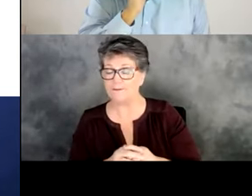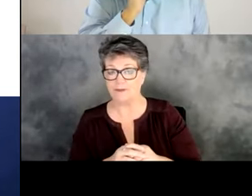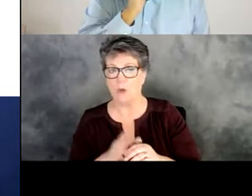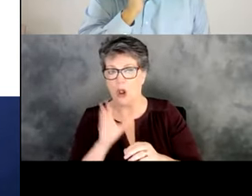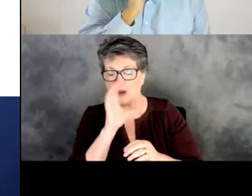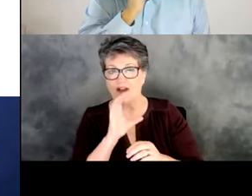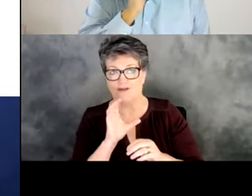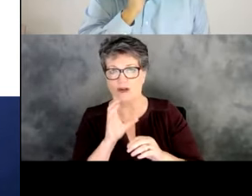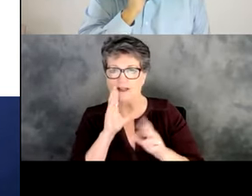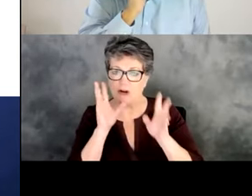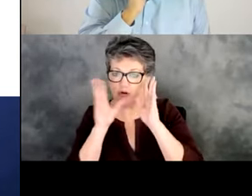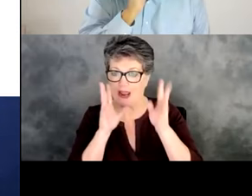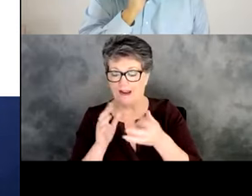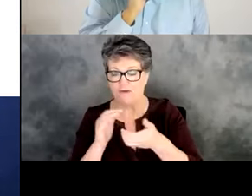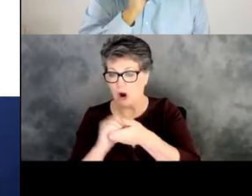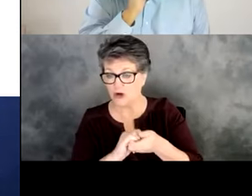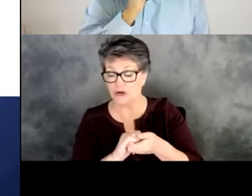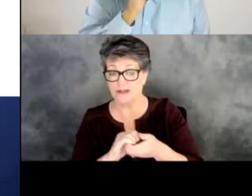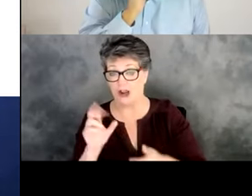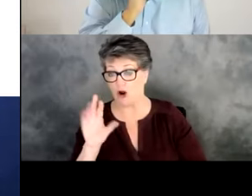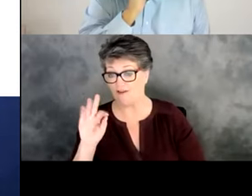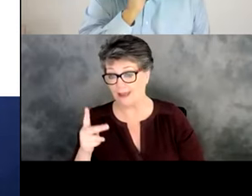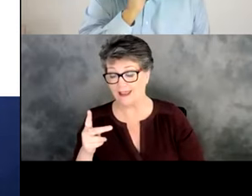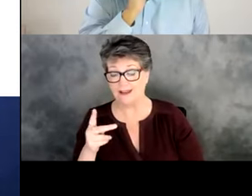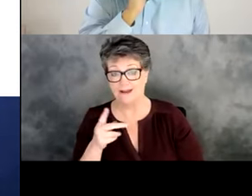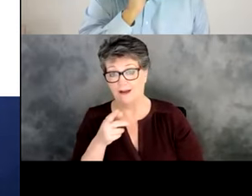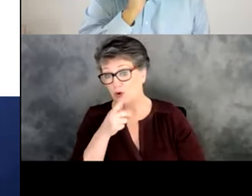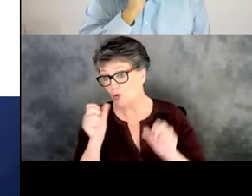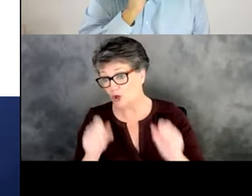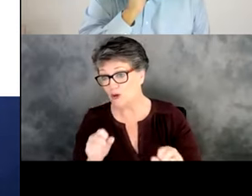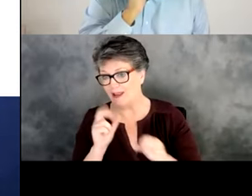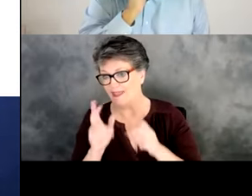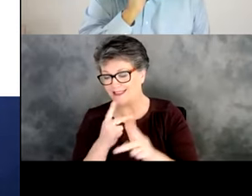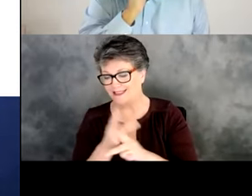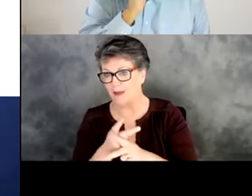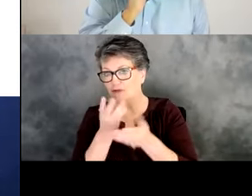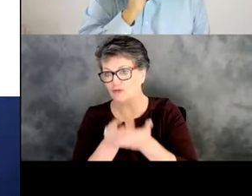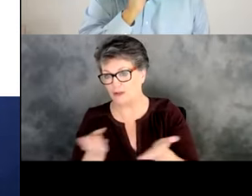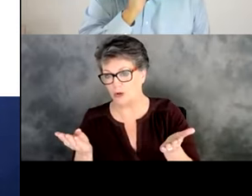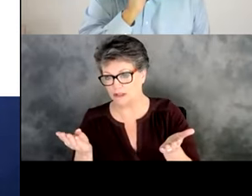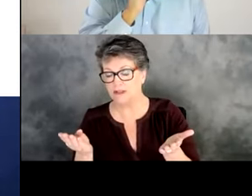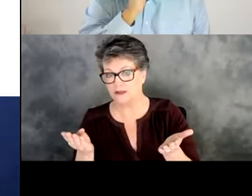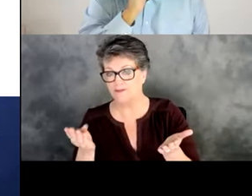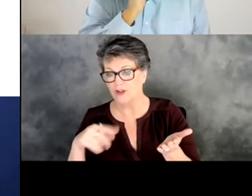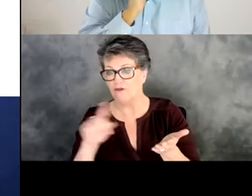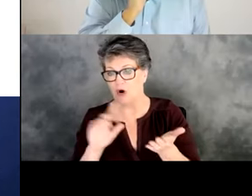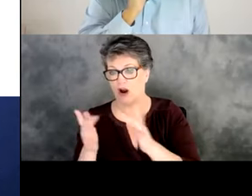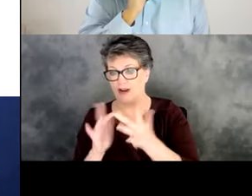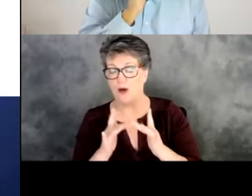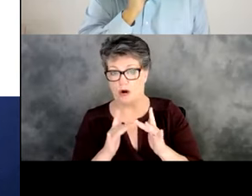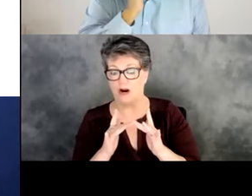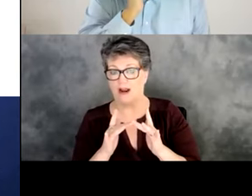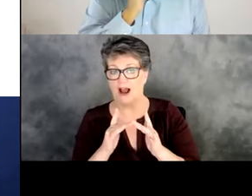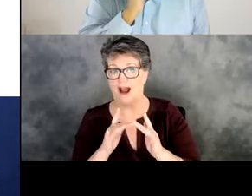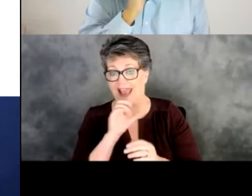partners, potentially doing an RFP to see who could be that kind of resource to our network of aging and disability,